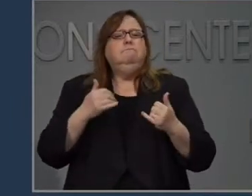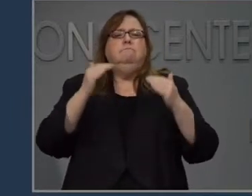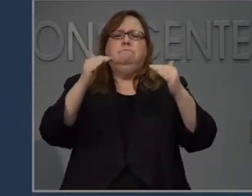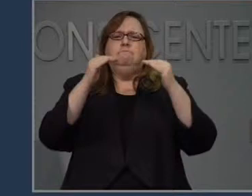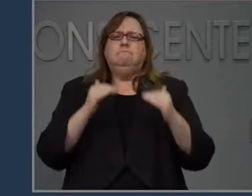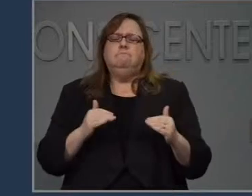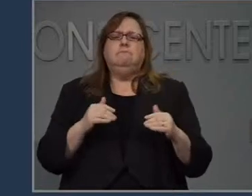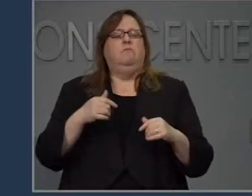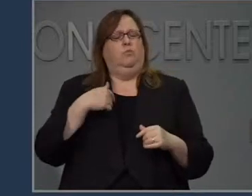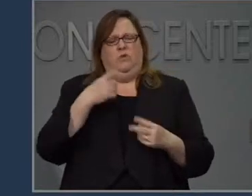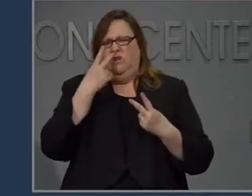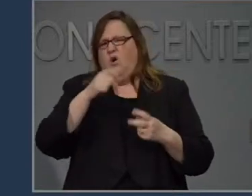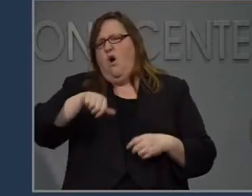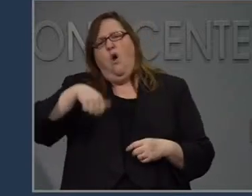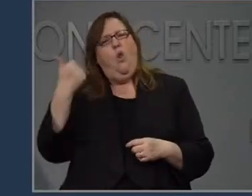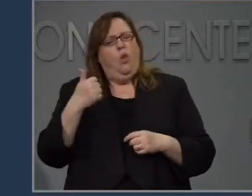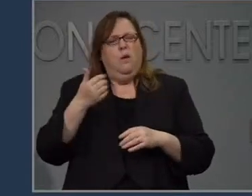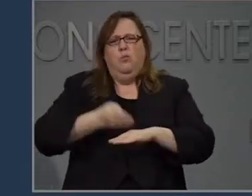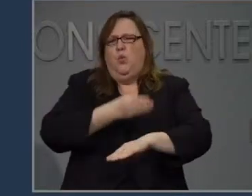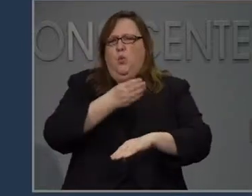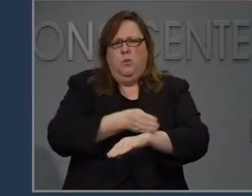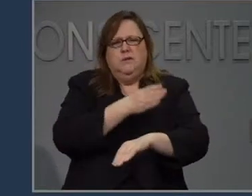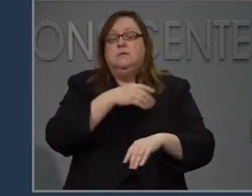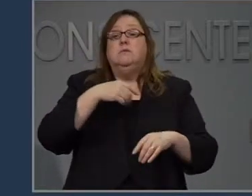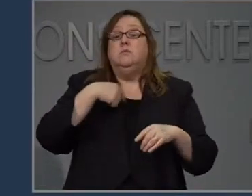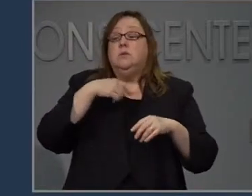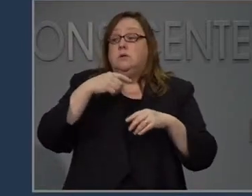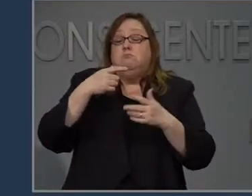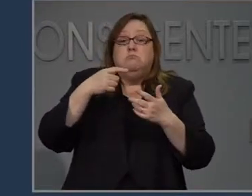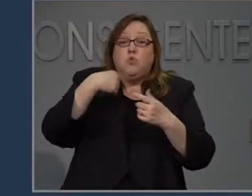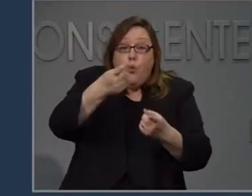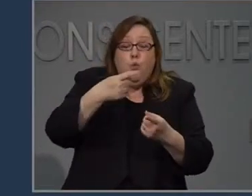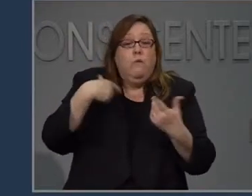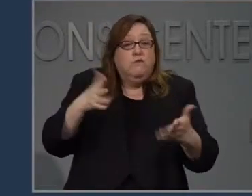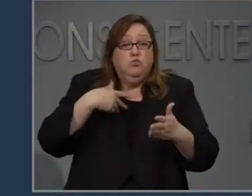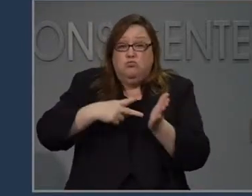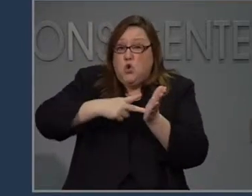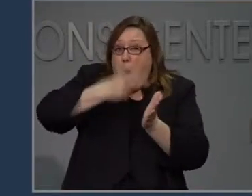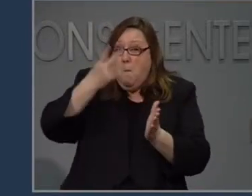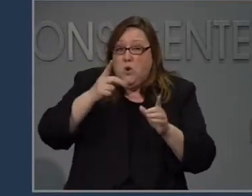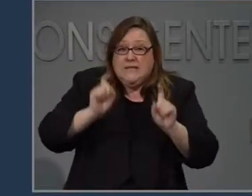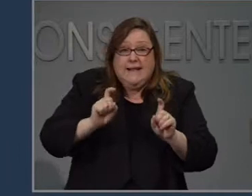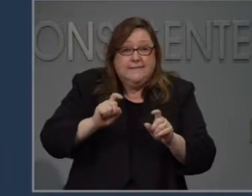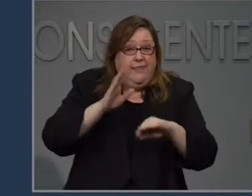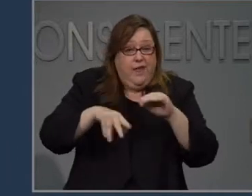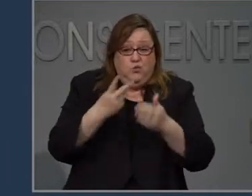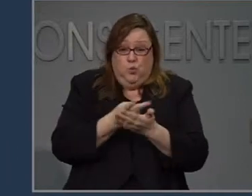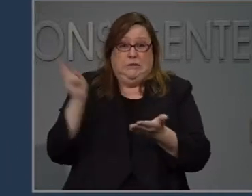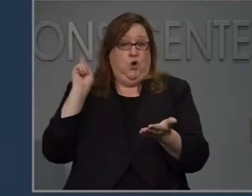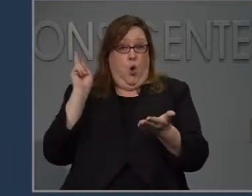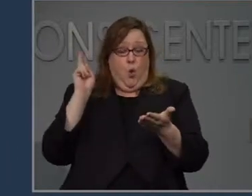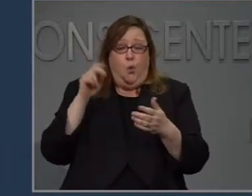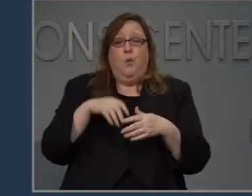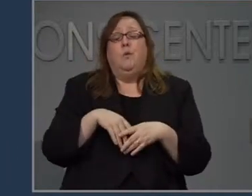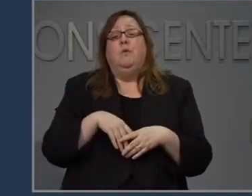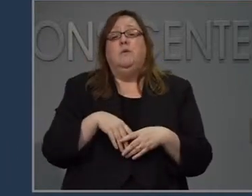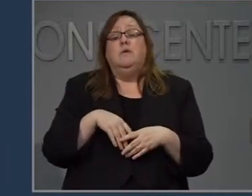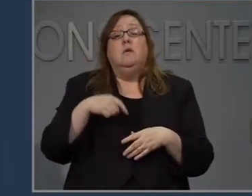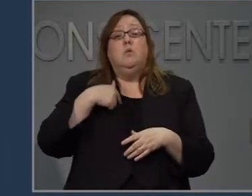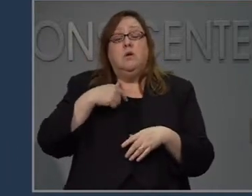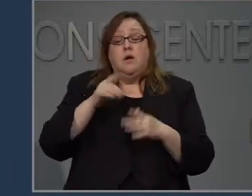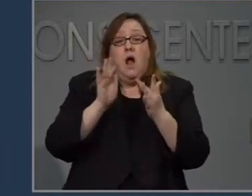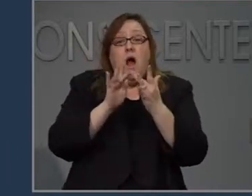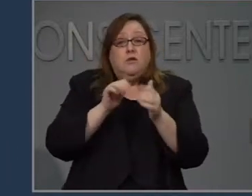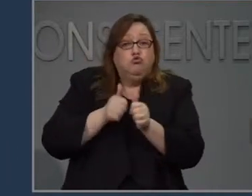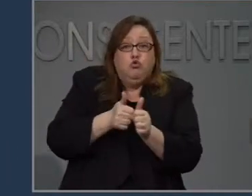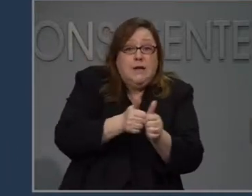see great improvements. As I mentioned, we're doing twice as much testing per day than we were a few weeks ago, and that's good. And in our contact tracing work,